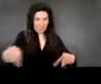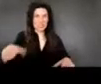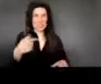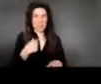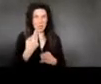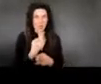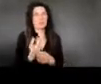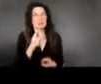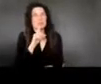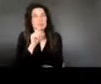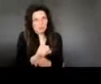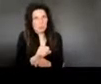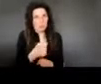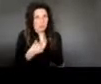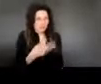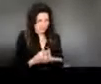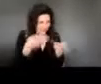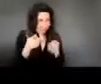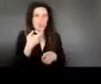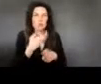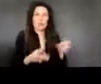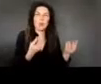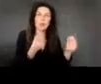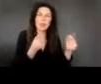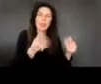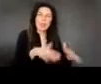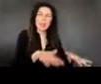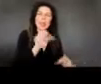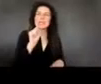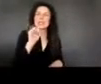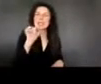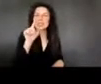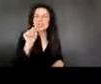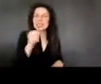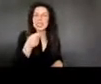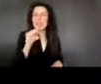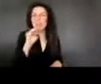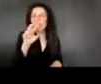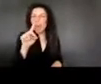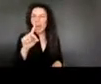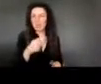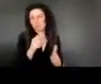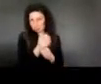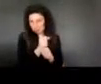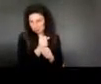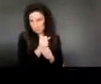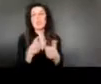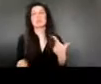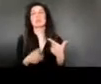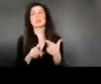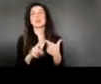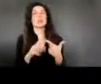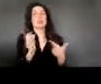coming out of like the alluvial silt and mud of the actual site. So there's that extraction, and then also the extraction that I